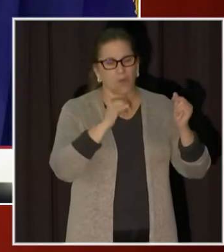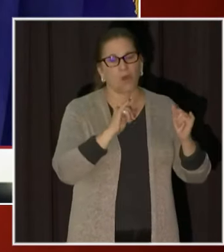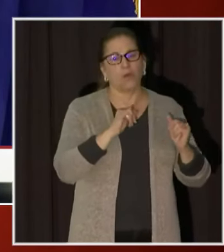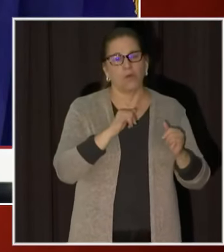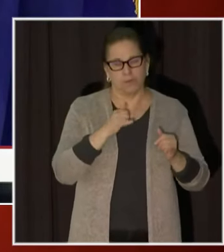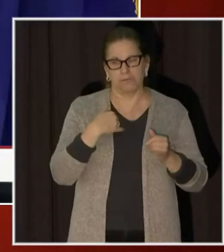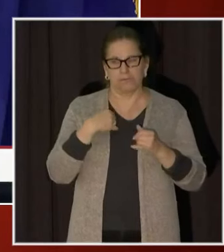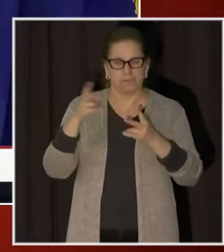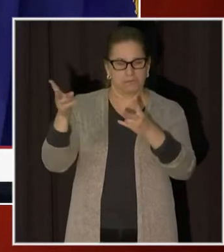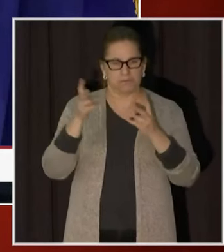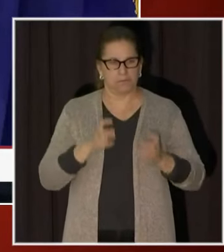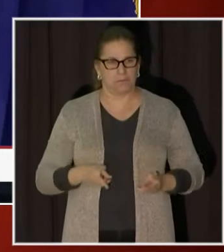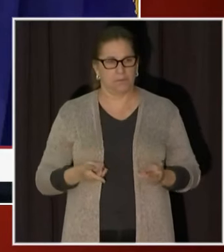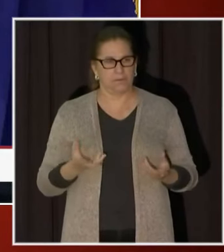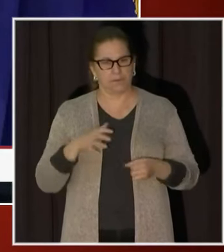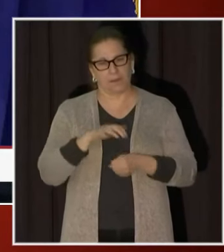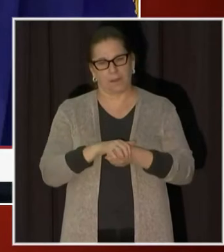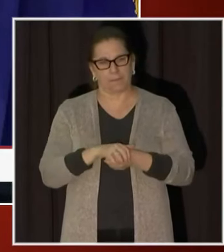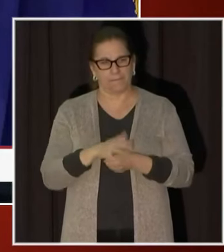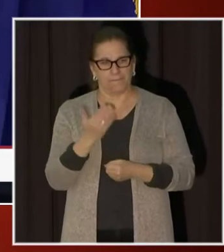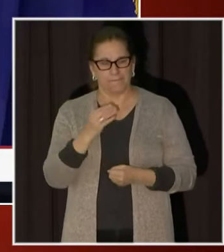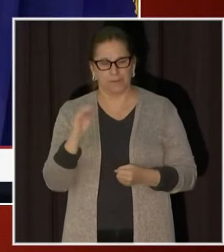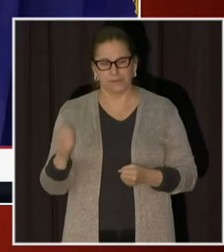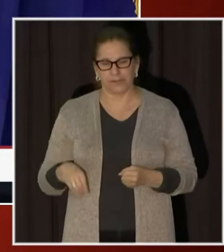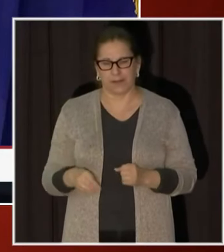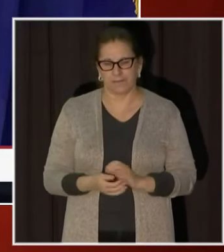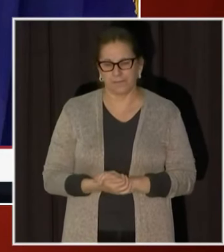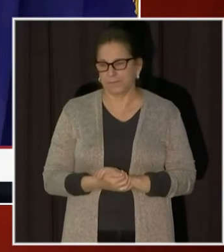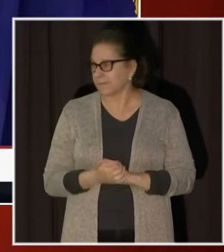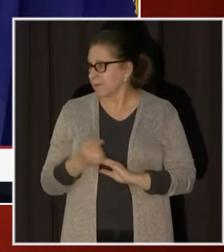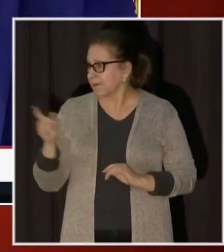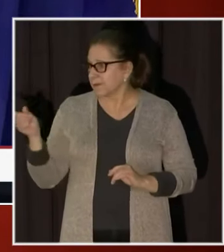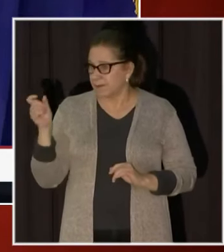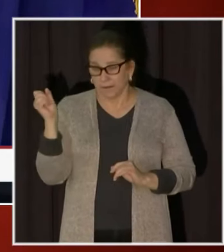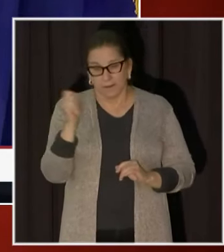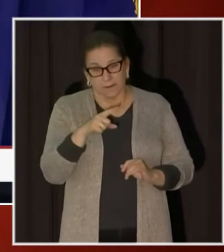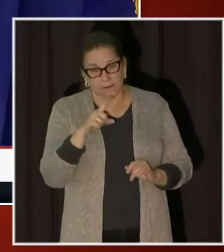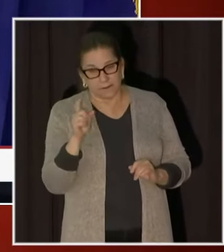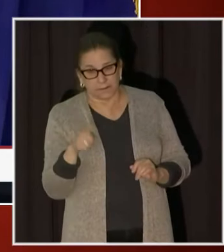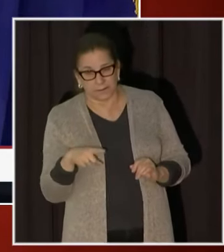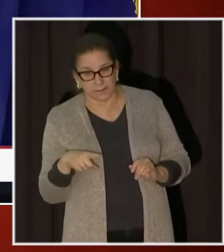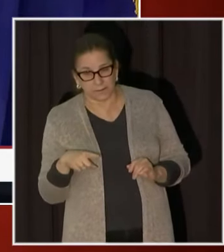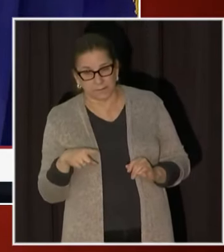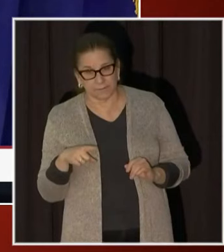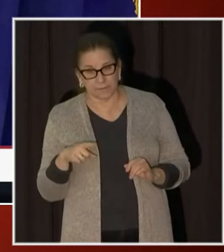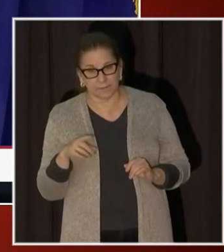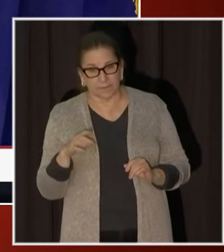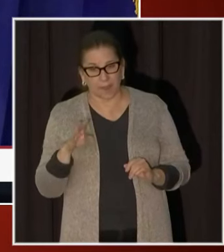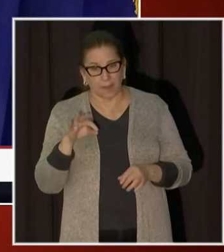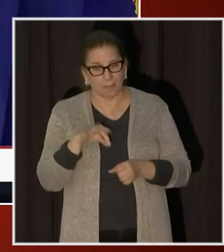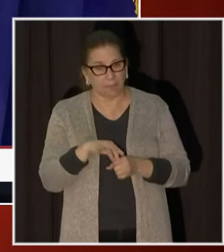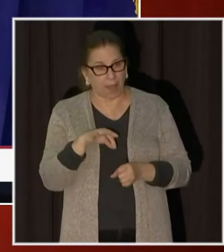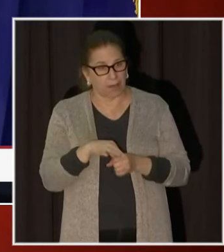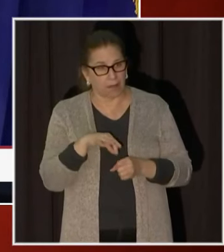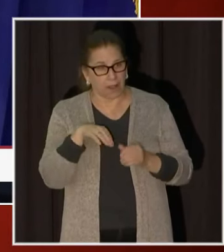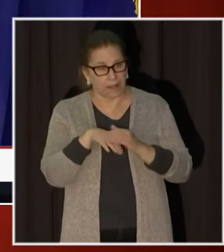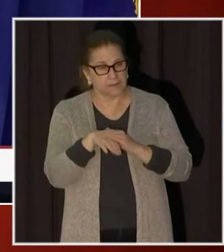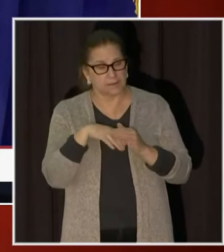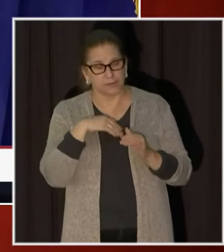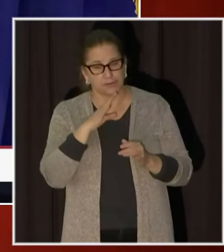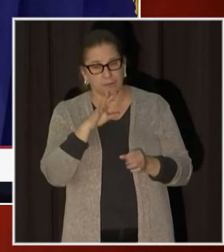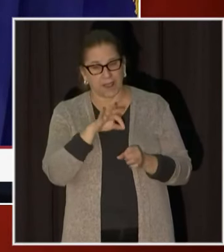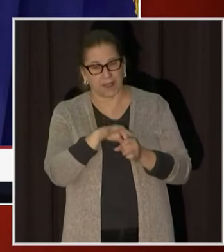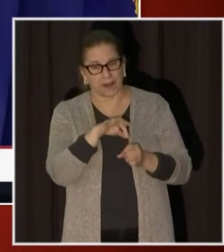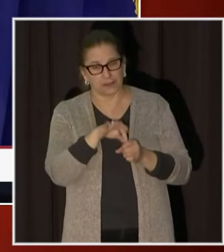Then, if I understand the ballot access provisions of this bill, at-large candidates would only need 250 signatures, but